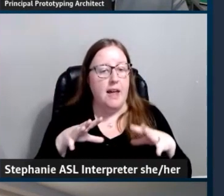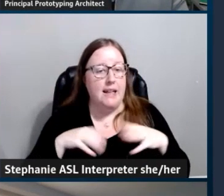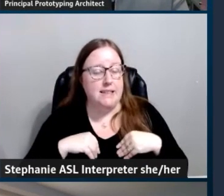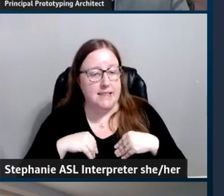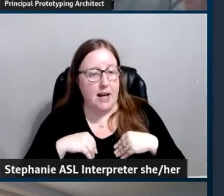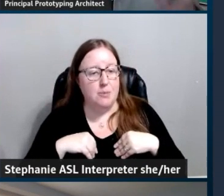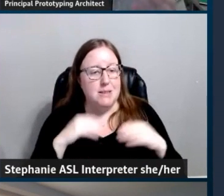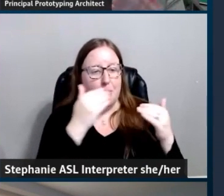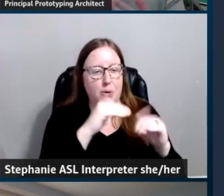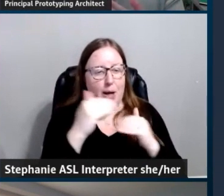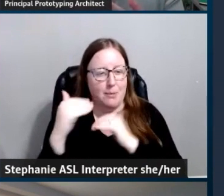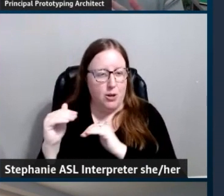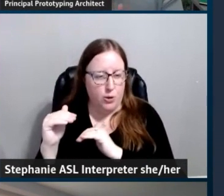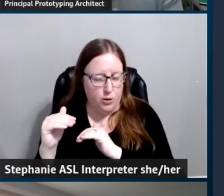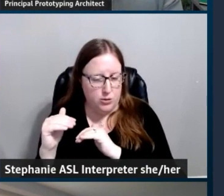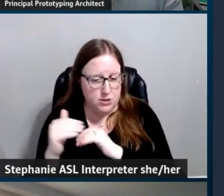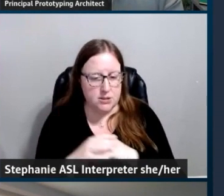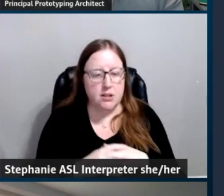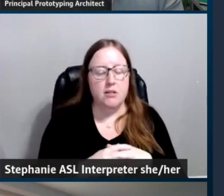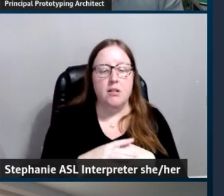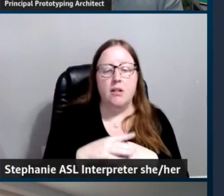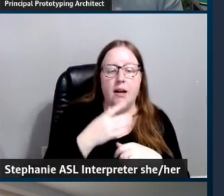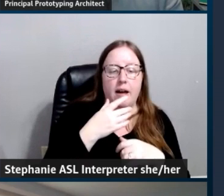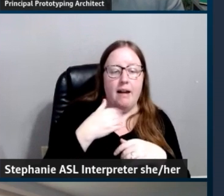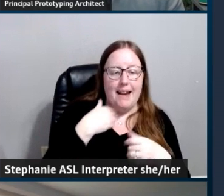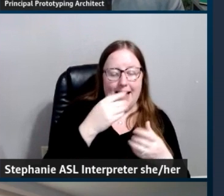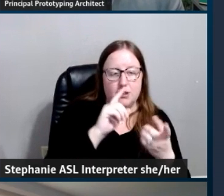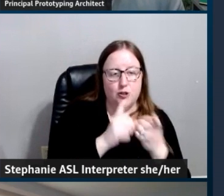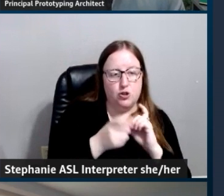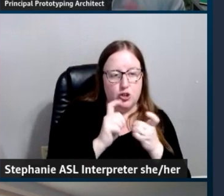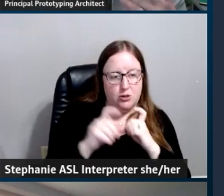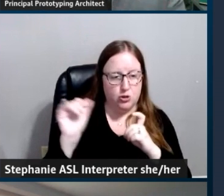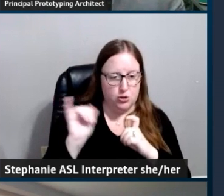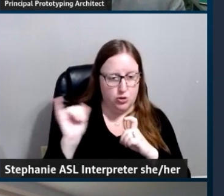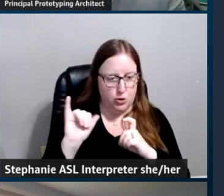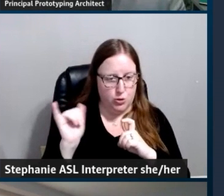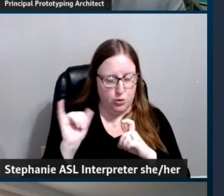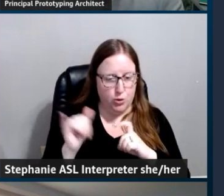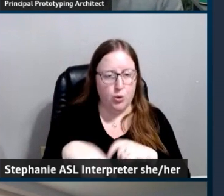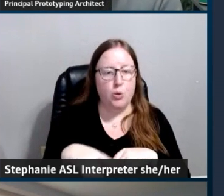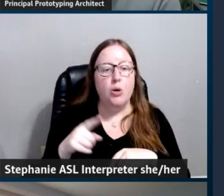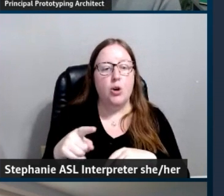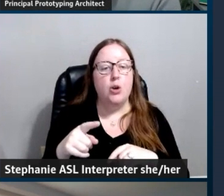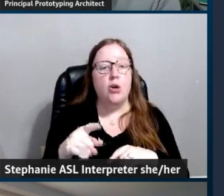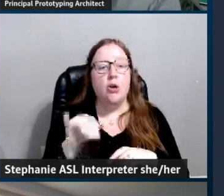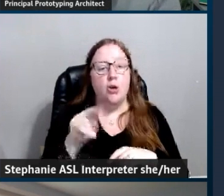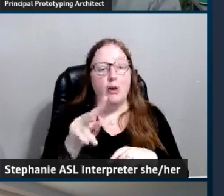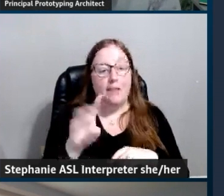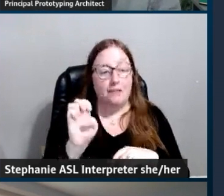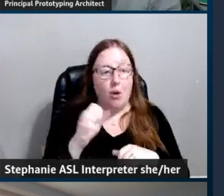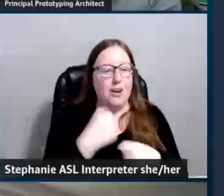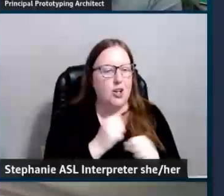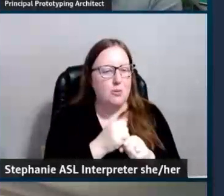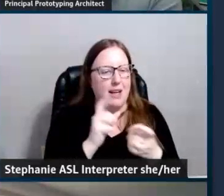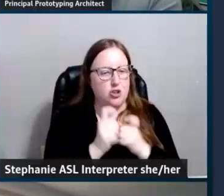parameters and makes changes. You invoke it and makes changes on the chain, right?